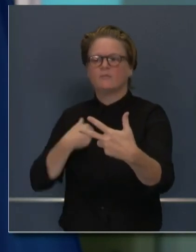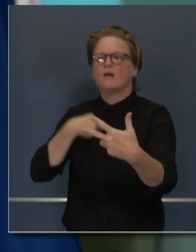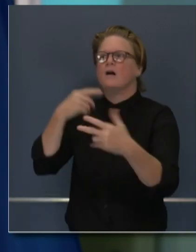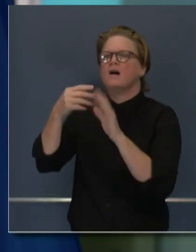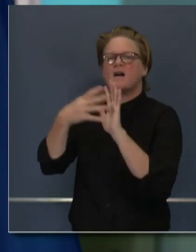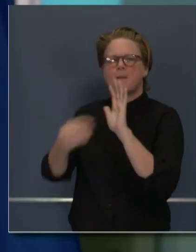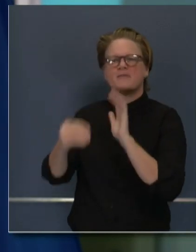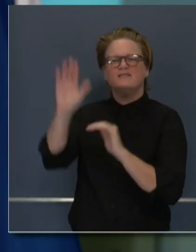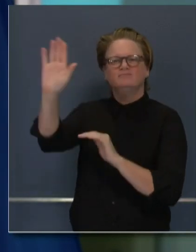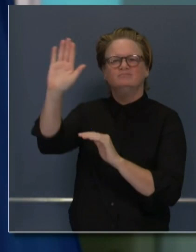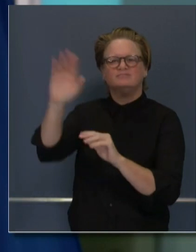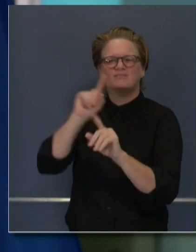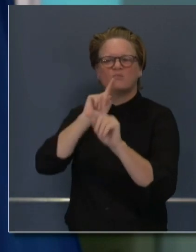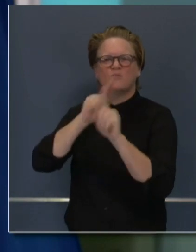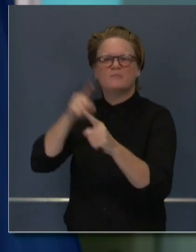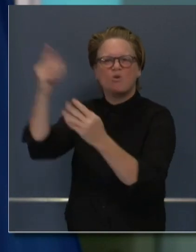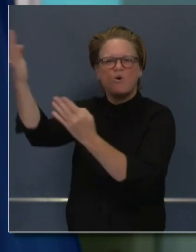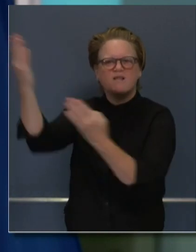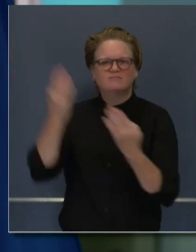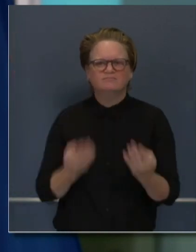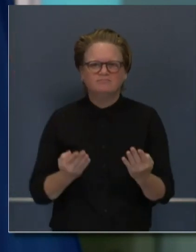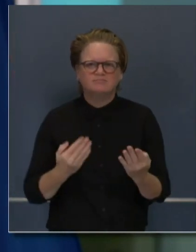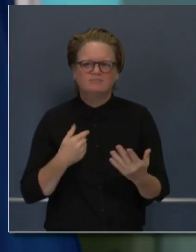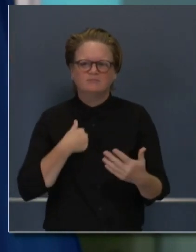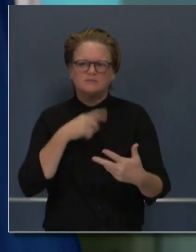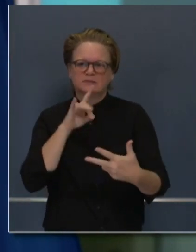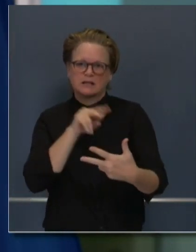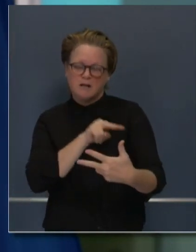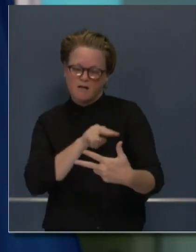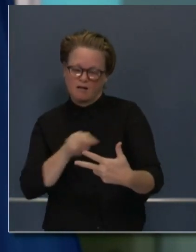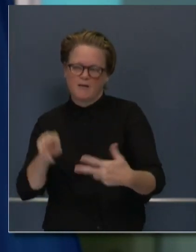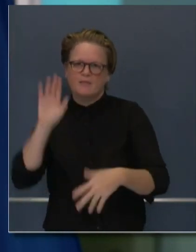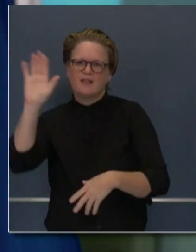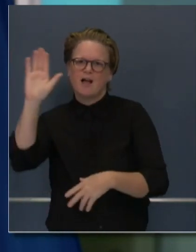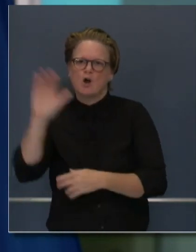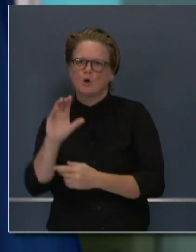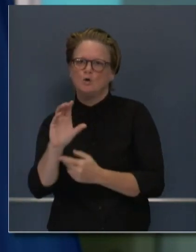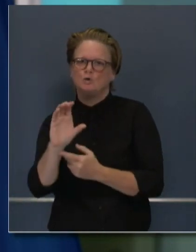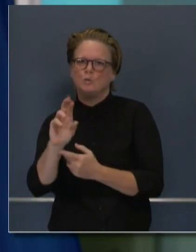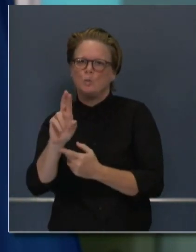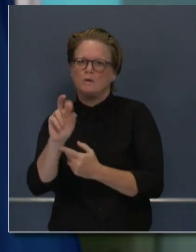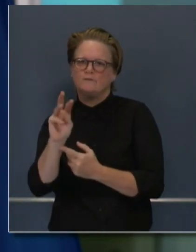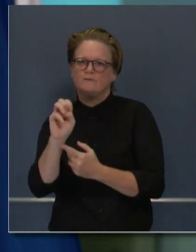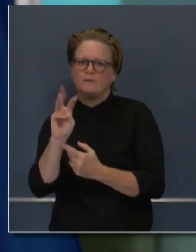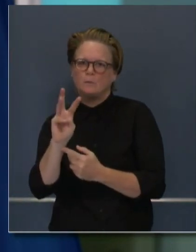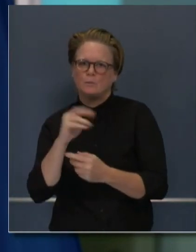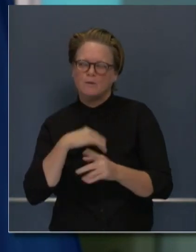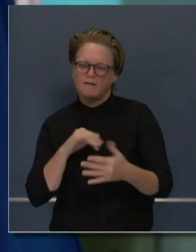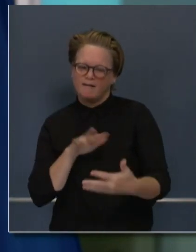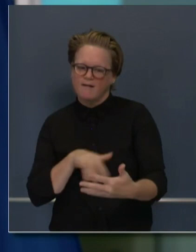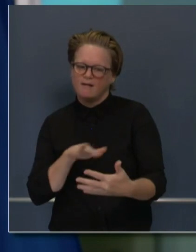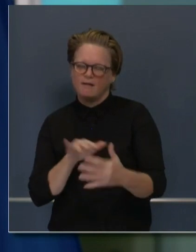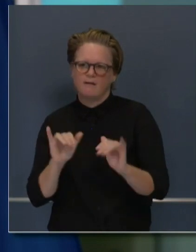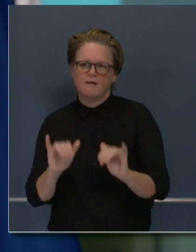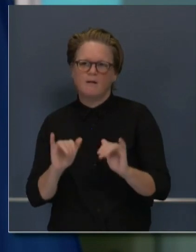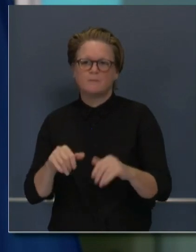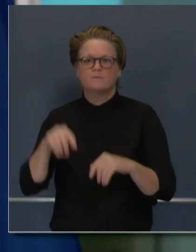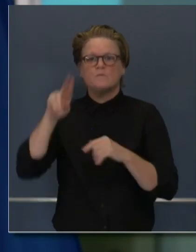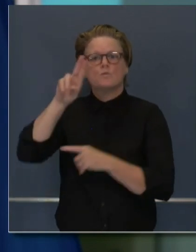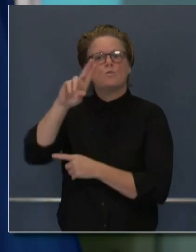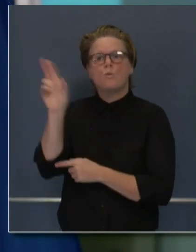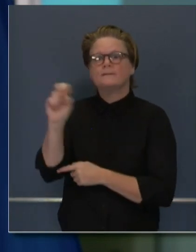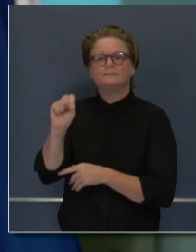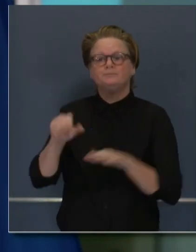relates to curfews. We know in the United States there are 2 states in particular that have statewide curfews